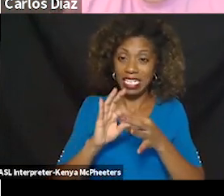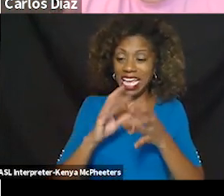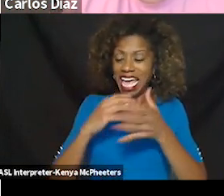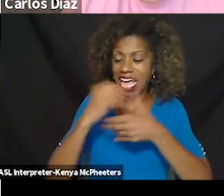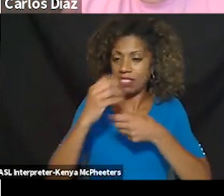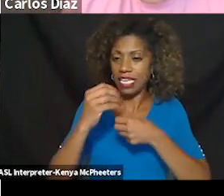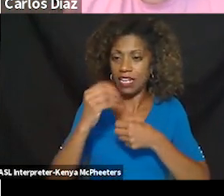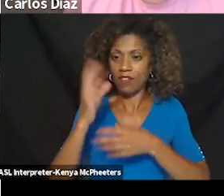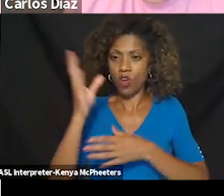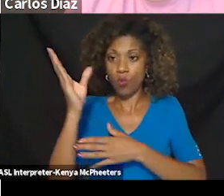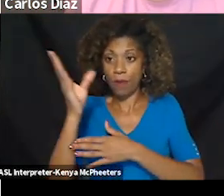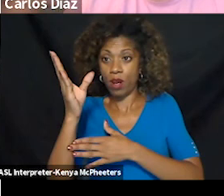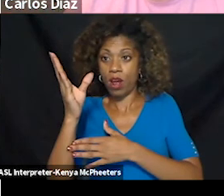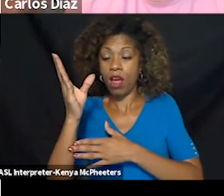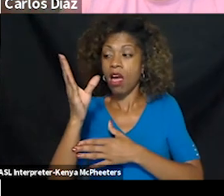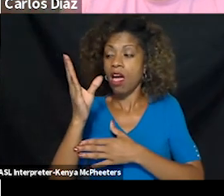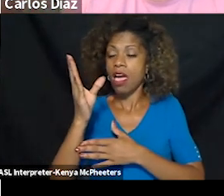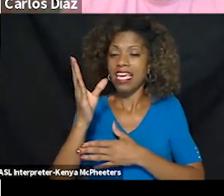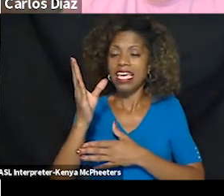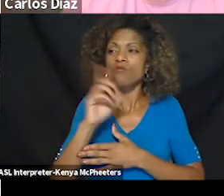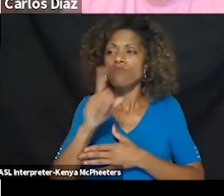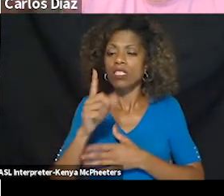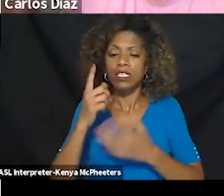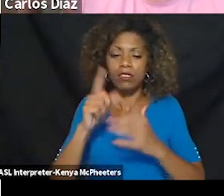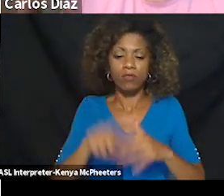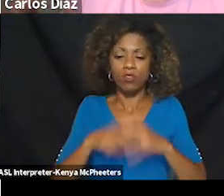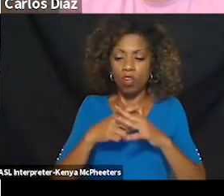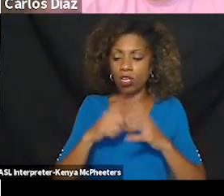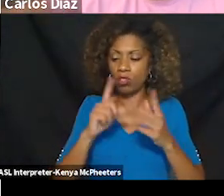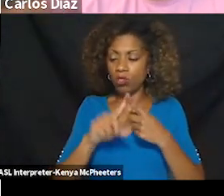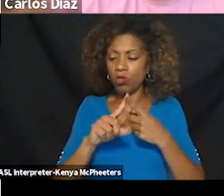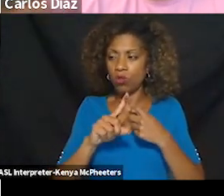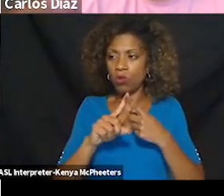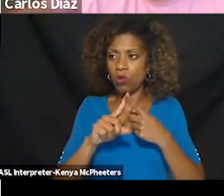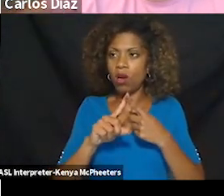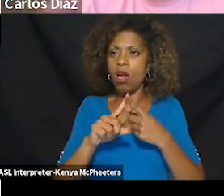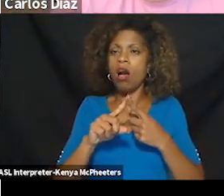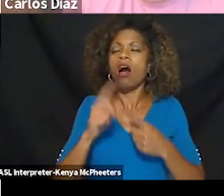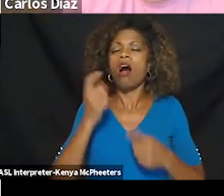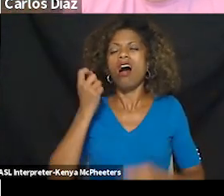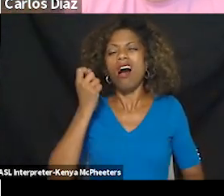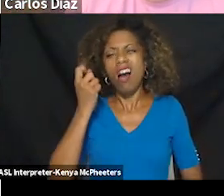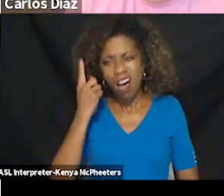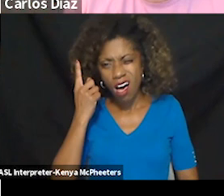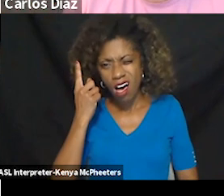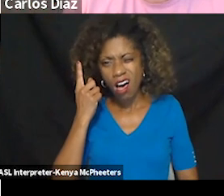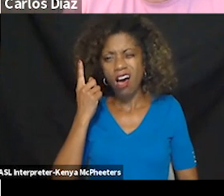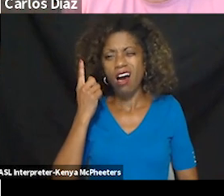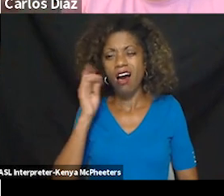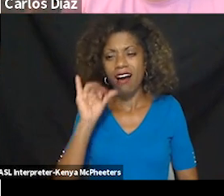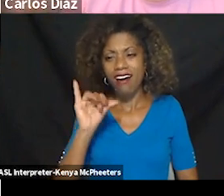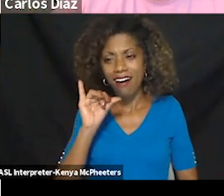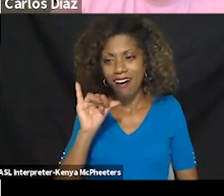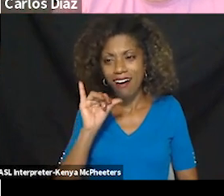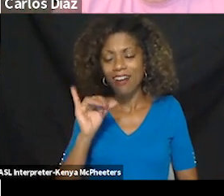started clicking for folks. And as we build the audience, we now have our next 4 ones already set because we've had so much interest from others of